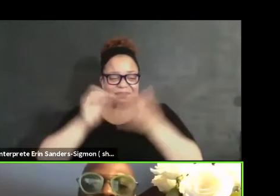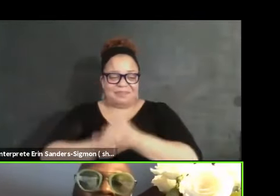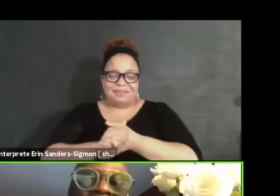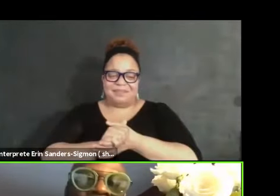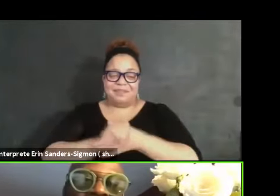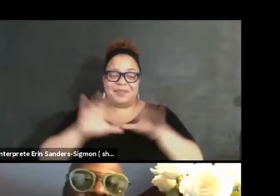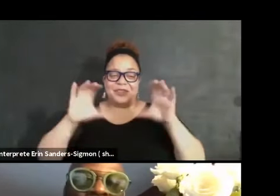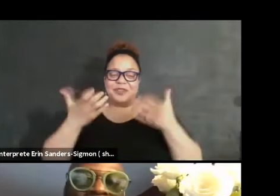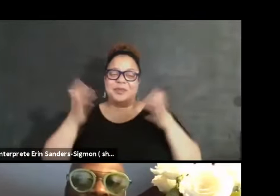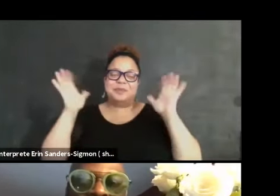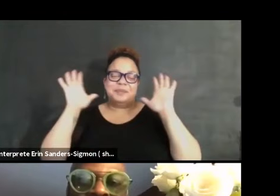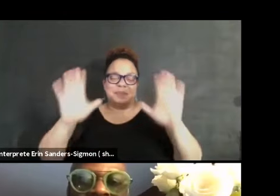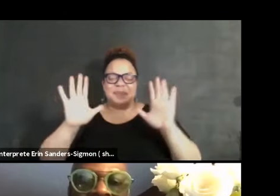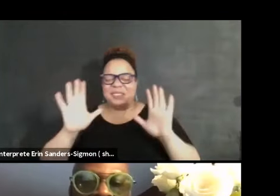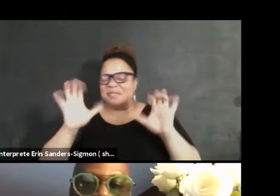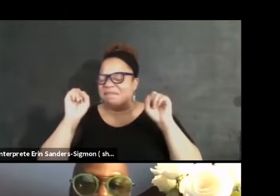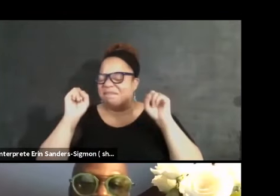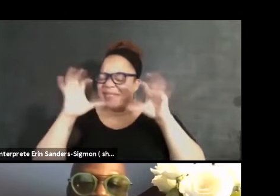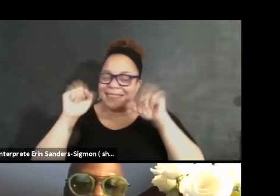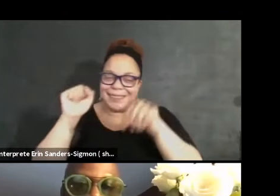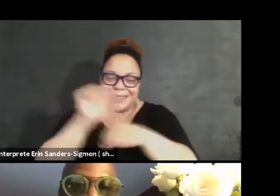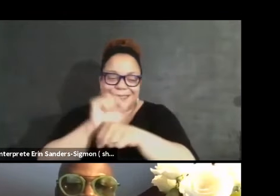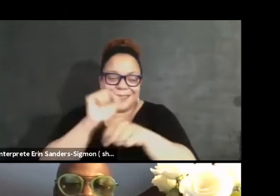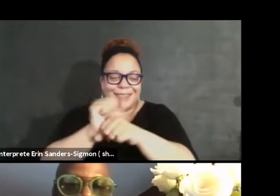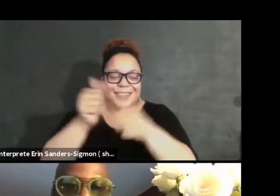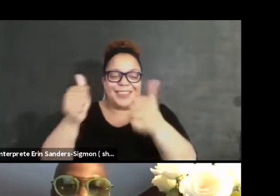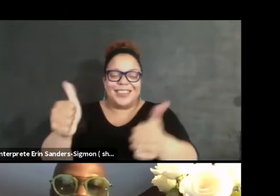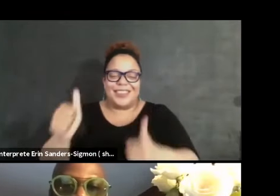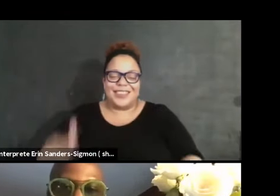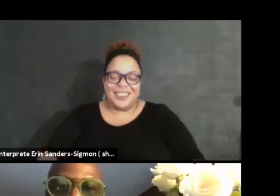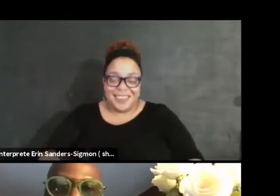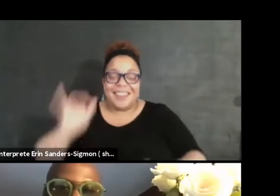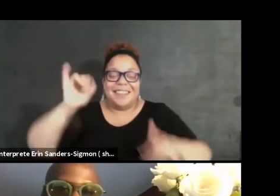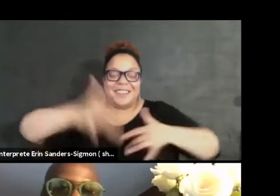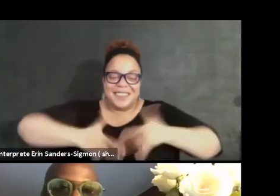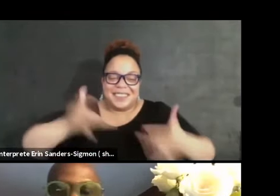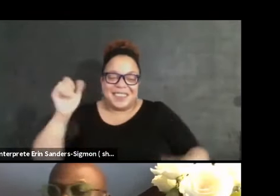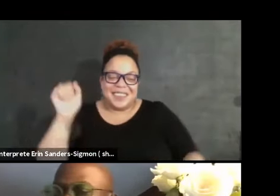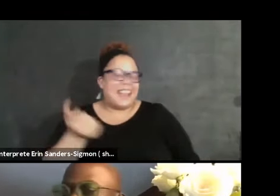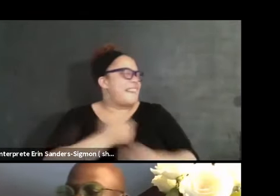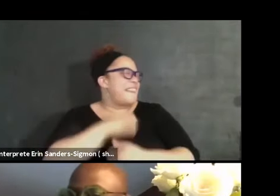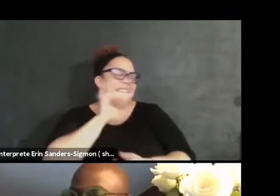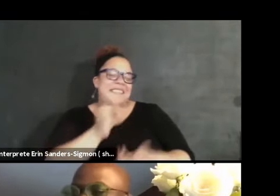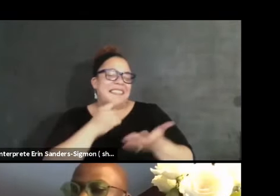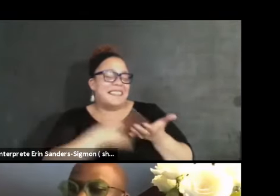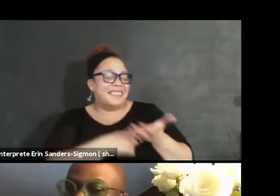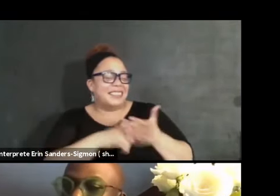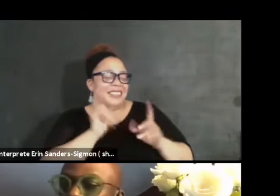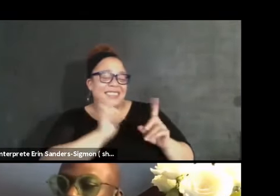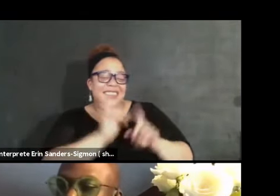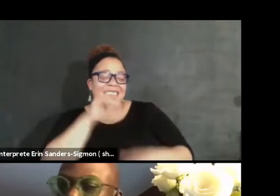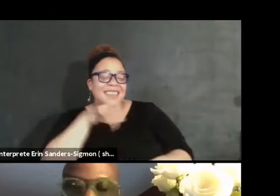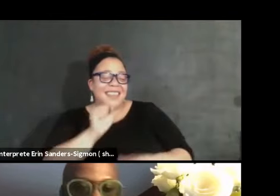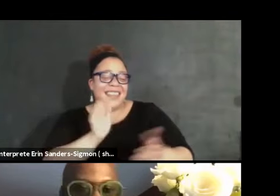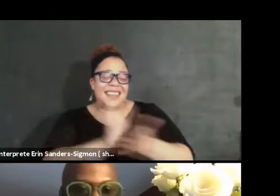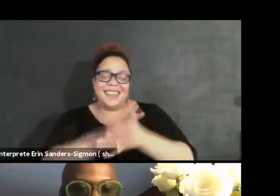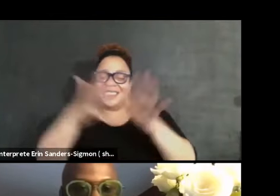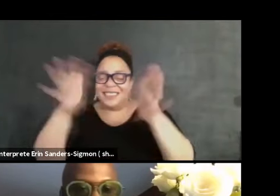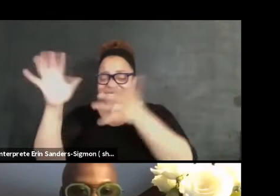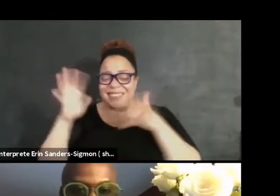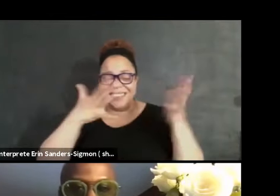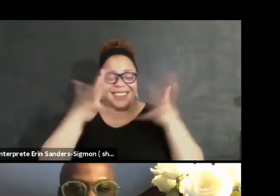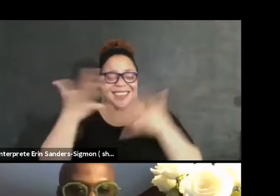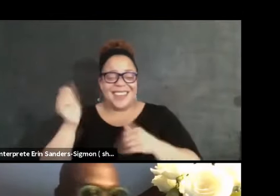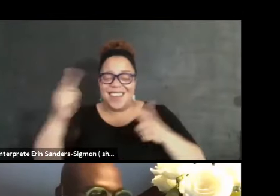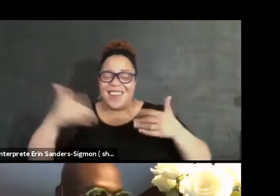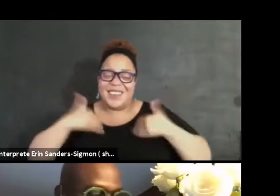Sid, what's happening over there? Ooh, I love the conversation. Mm-hmm. And shout out to all the youth who've been just having these